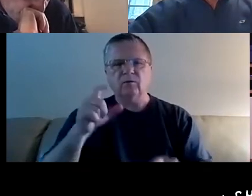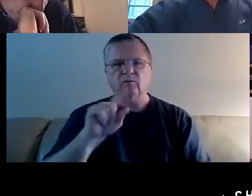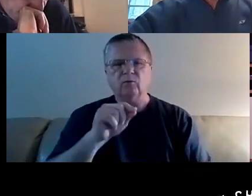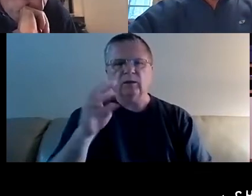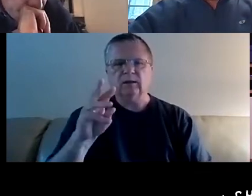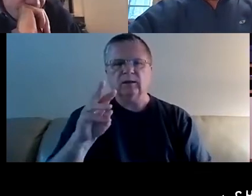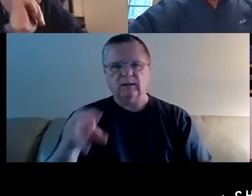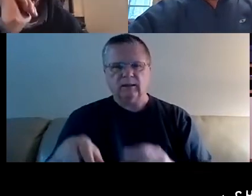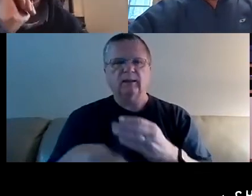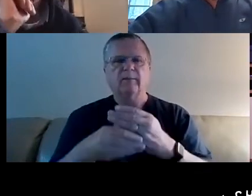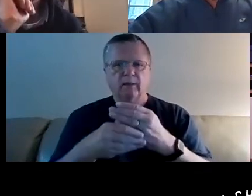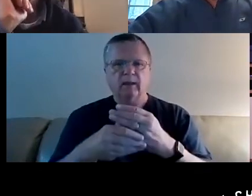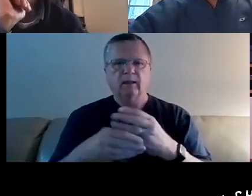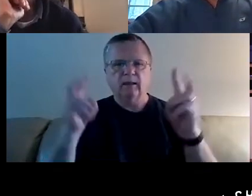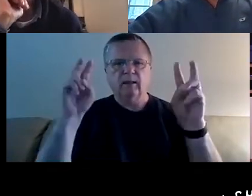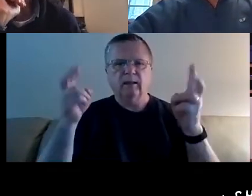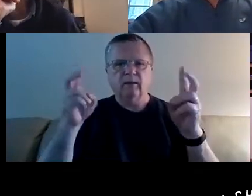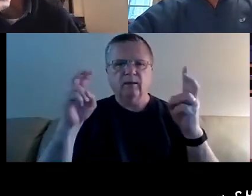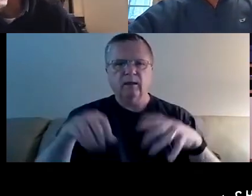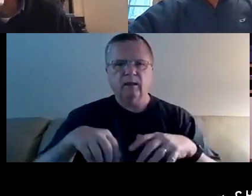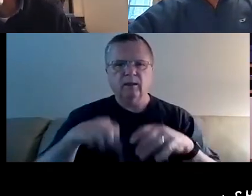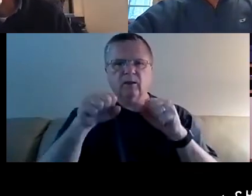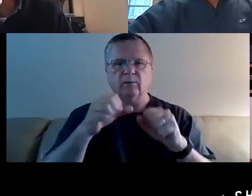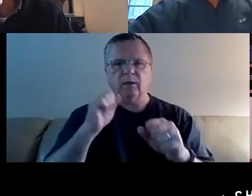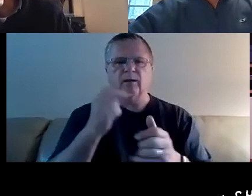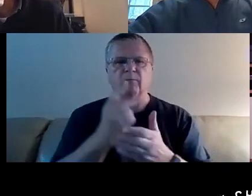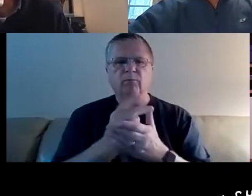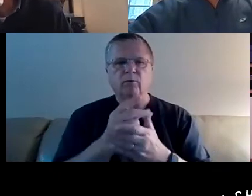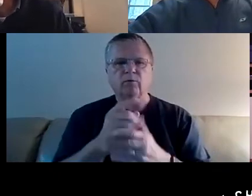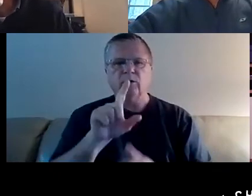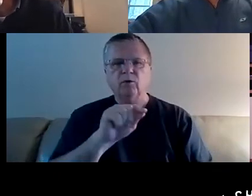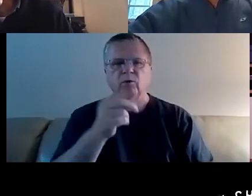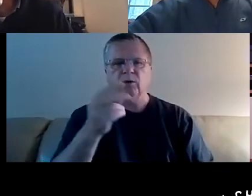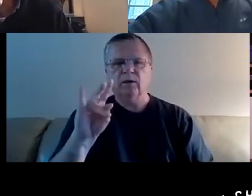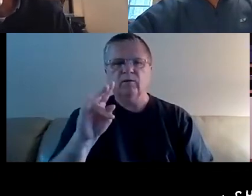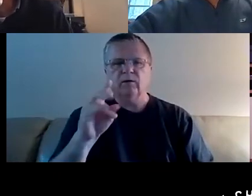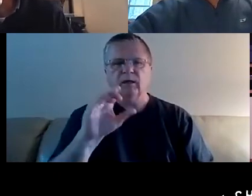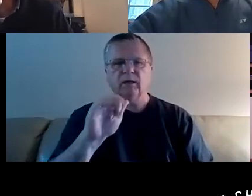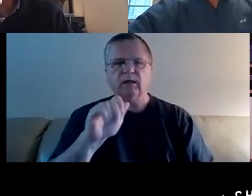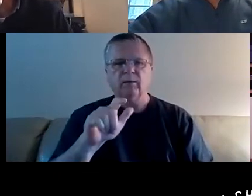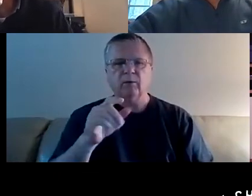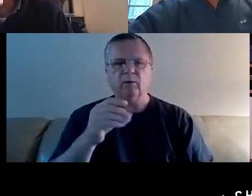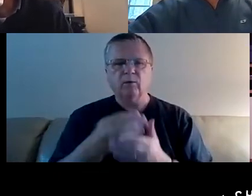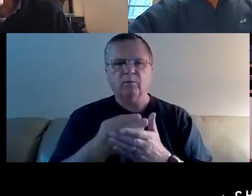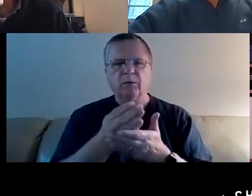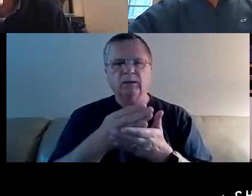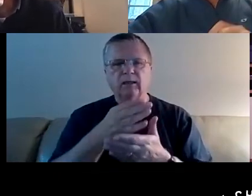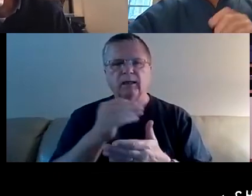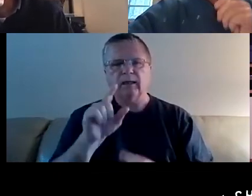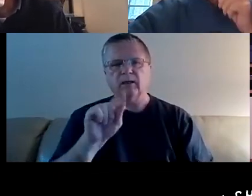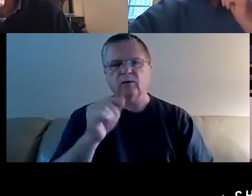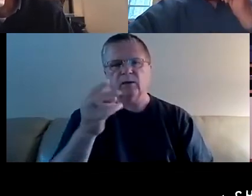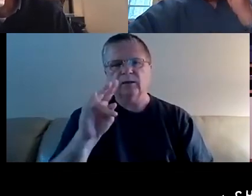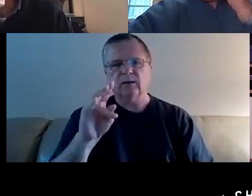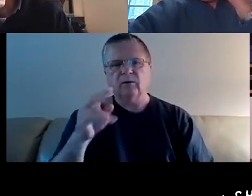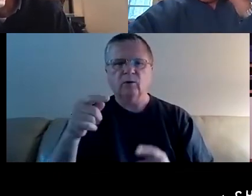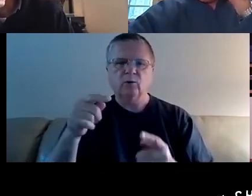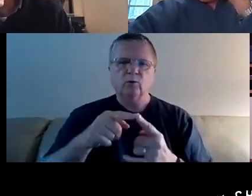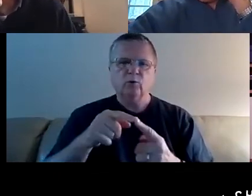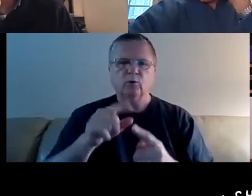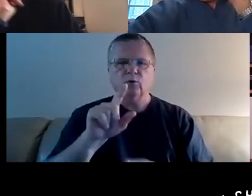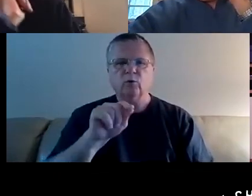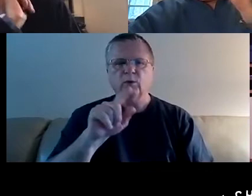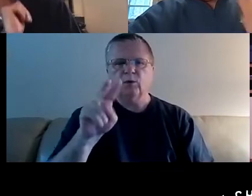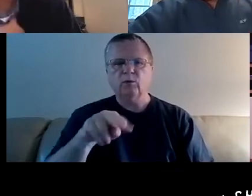amended, entitled Adopting and Approving the 2017 Capital Budget and the 2017 through 2022